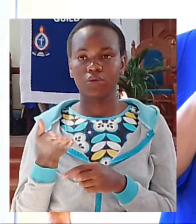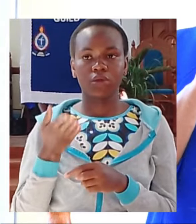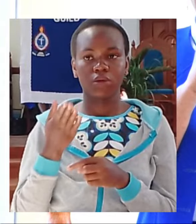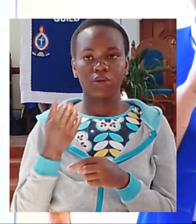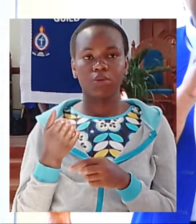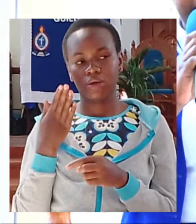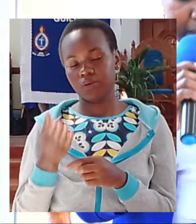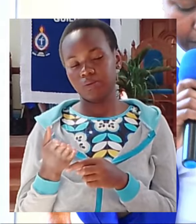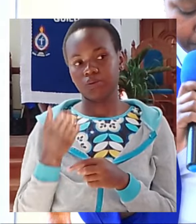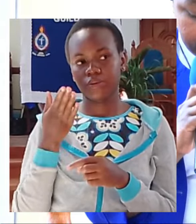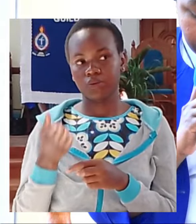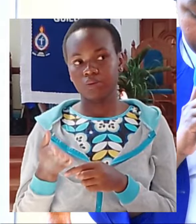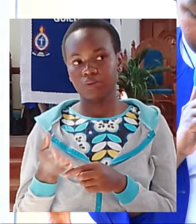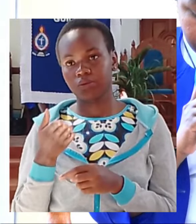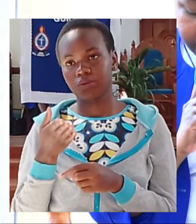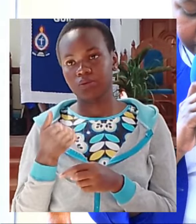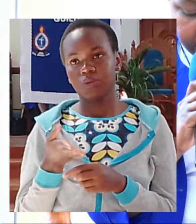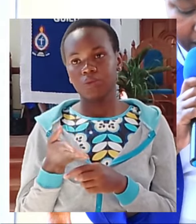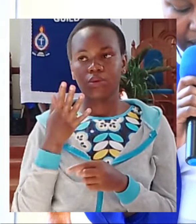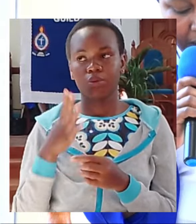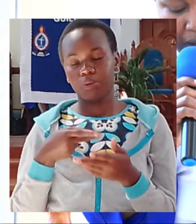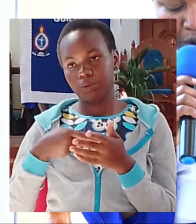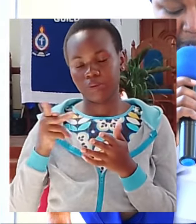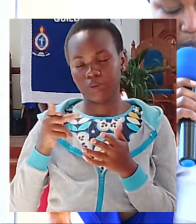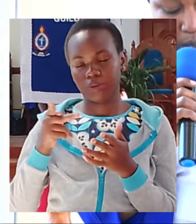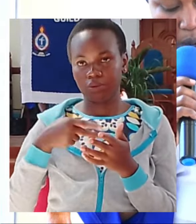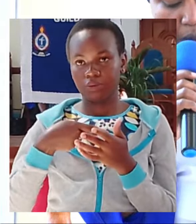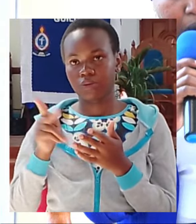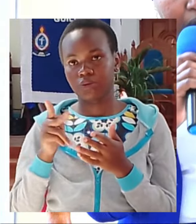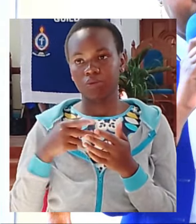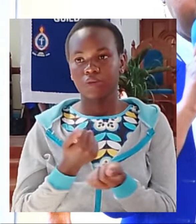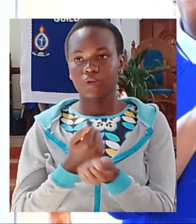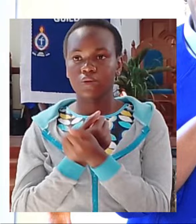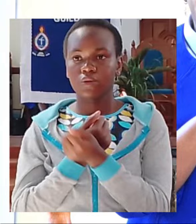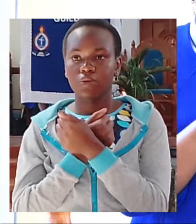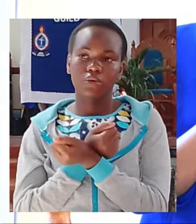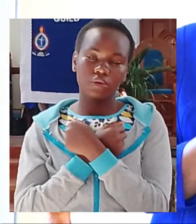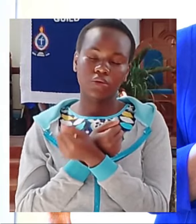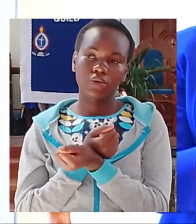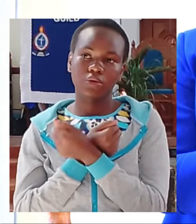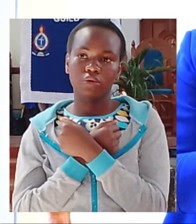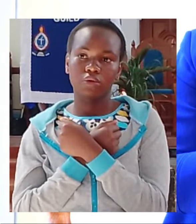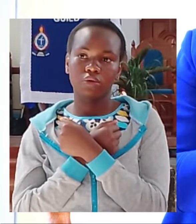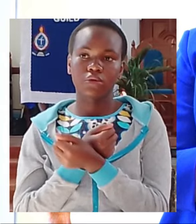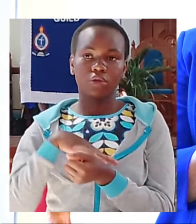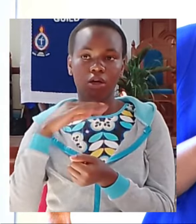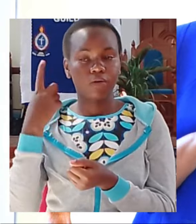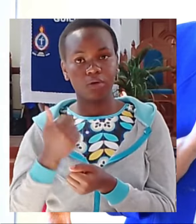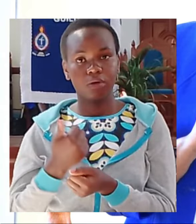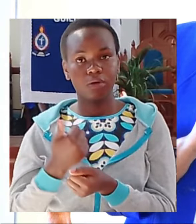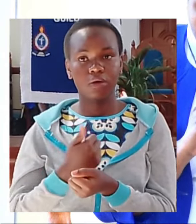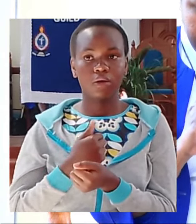how can it be that thou, my God, should die for me?